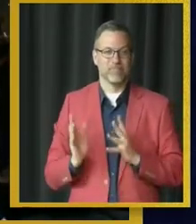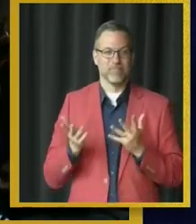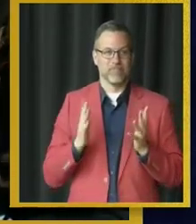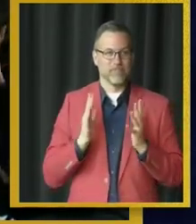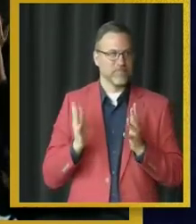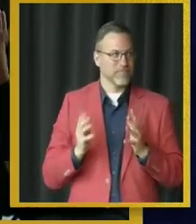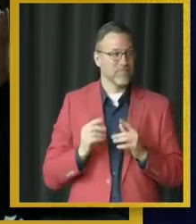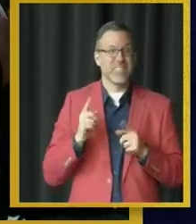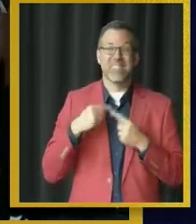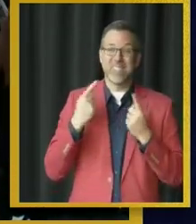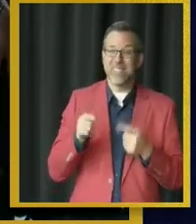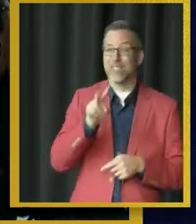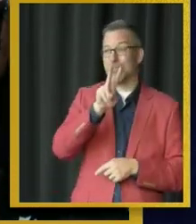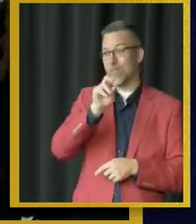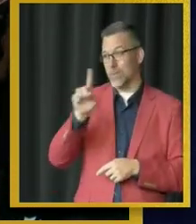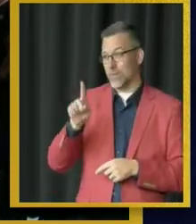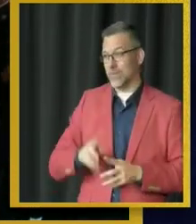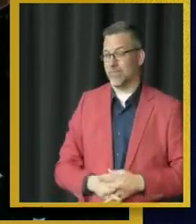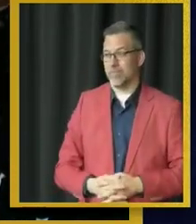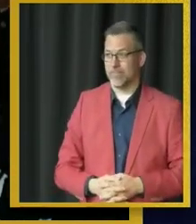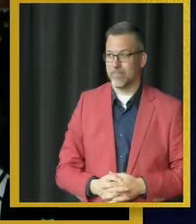Since 2001.